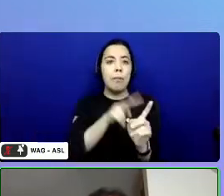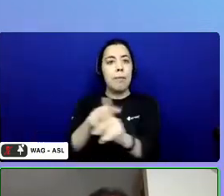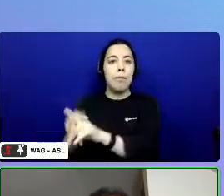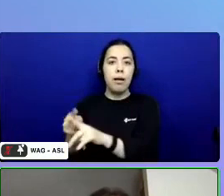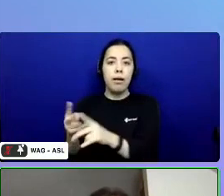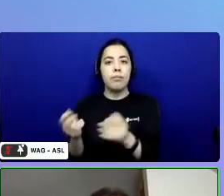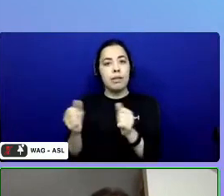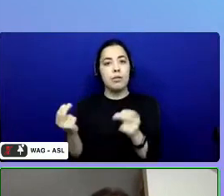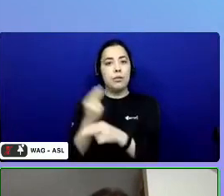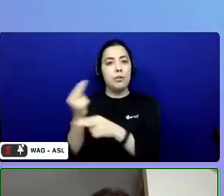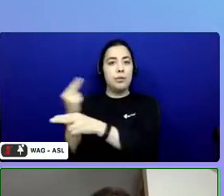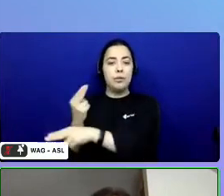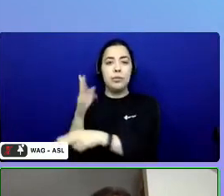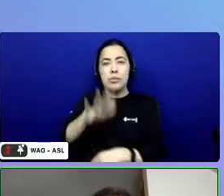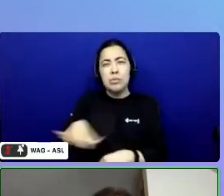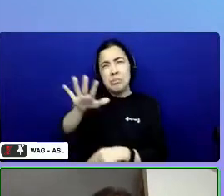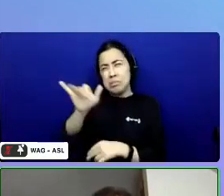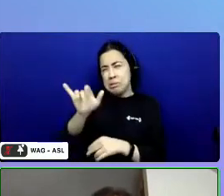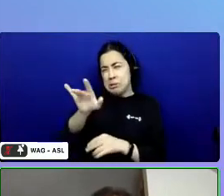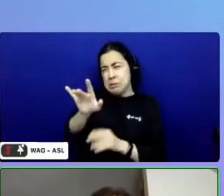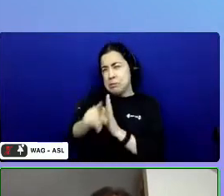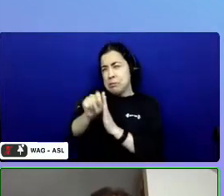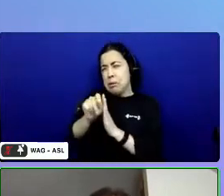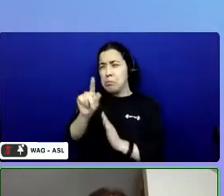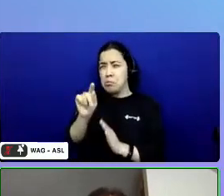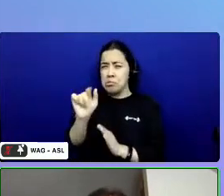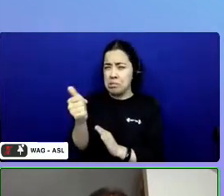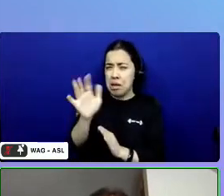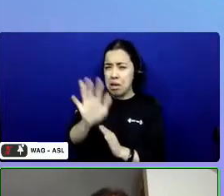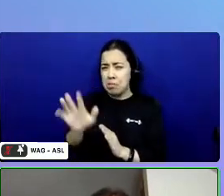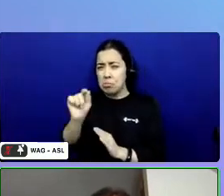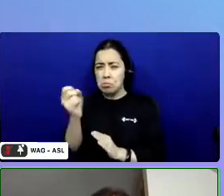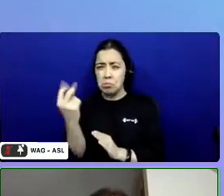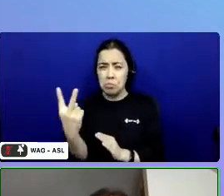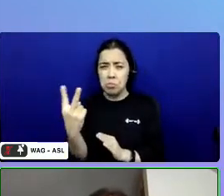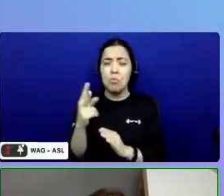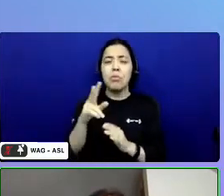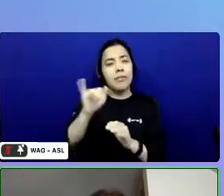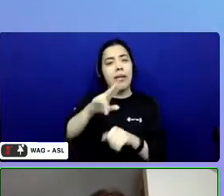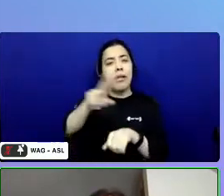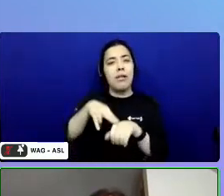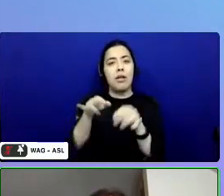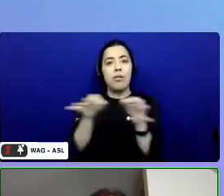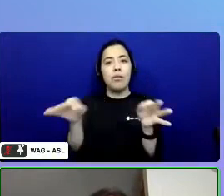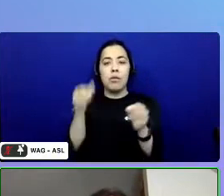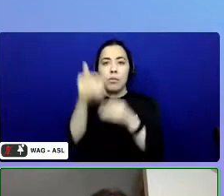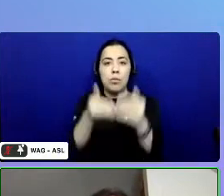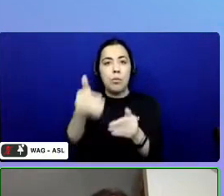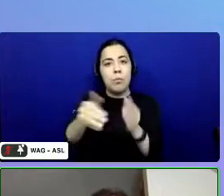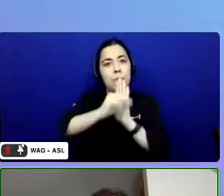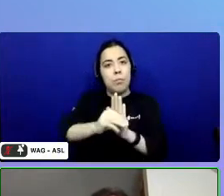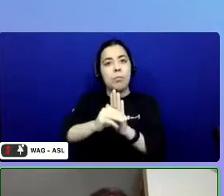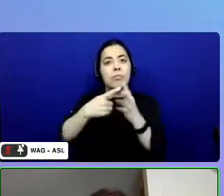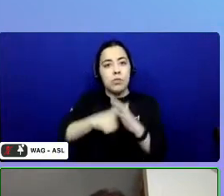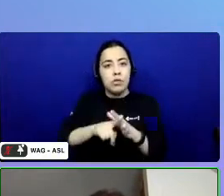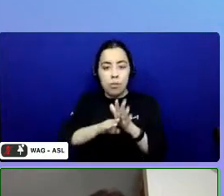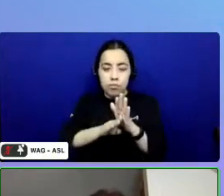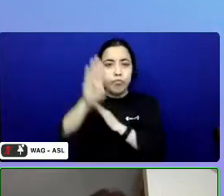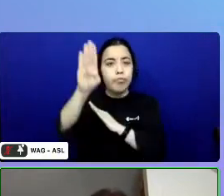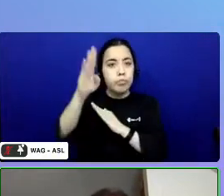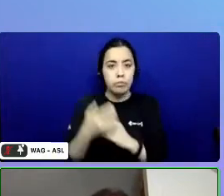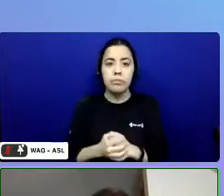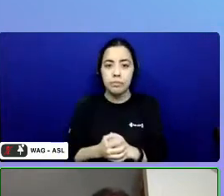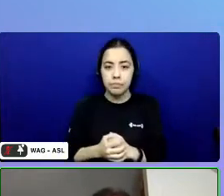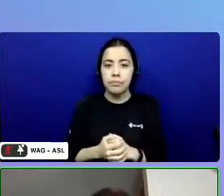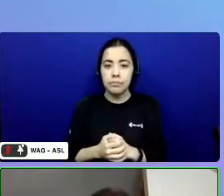time, around that 2010, 2012 area, natural language processing models also started to really take off. And